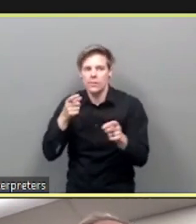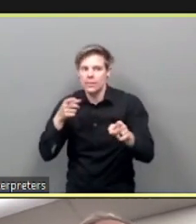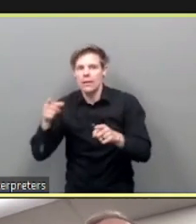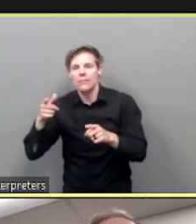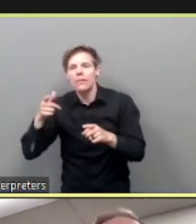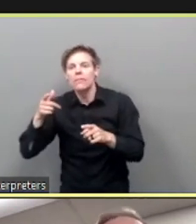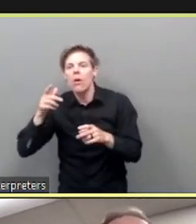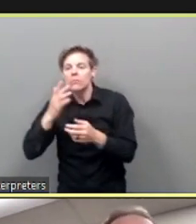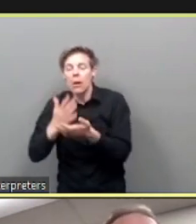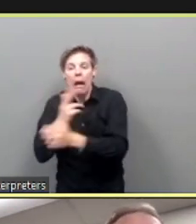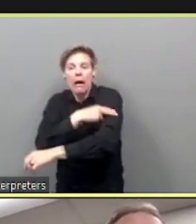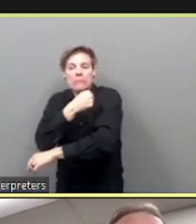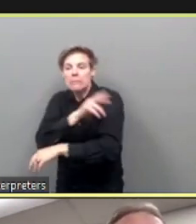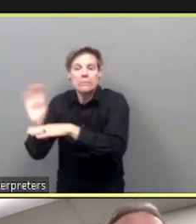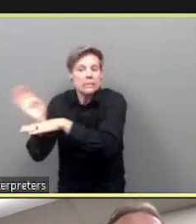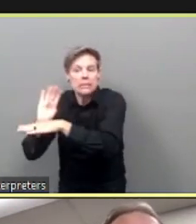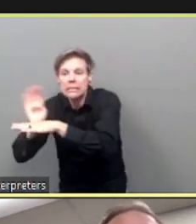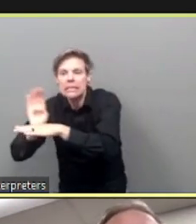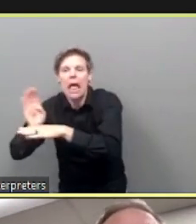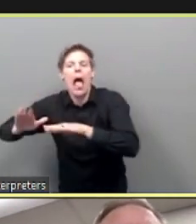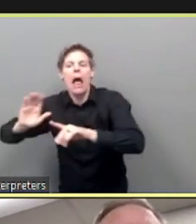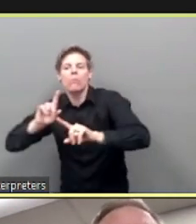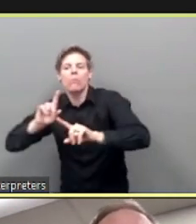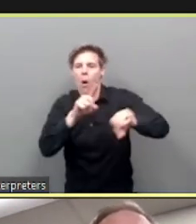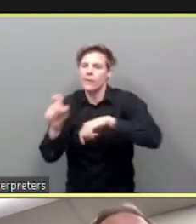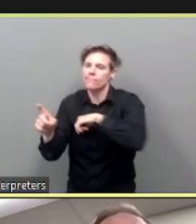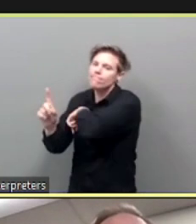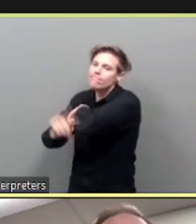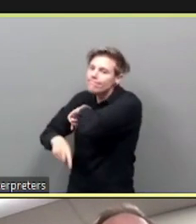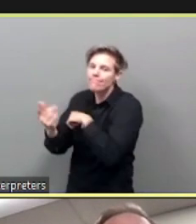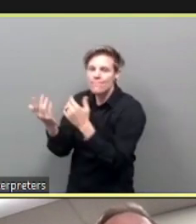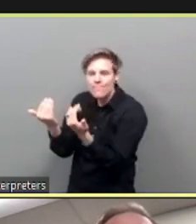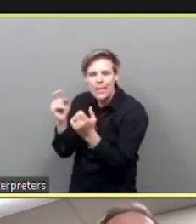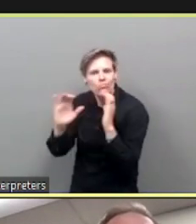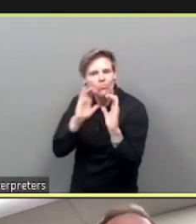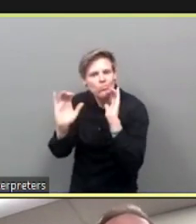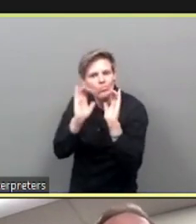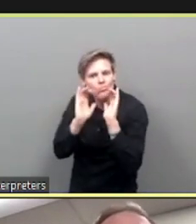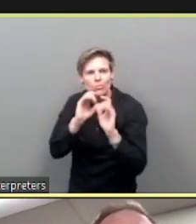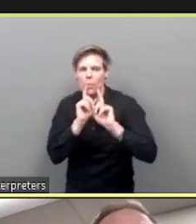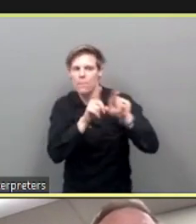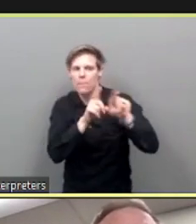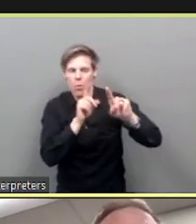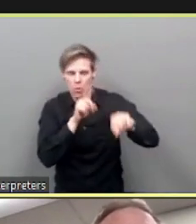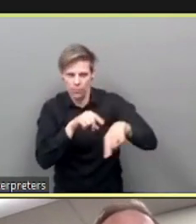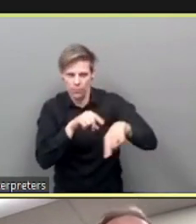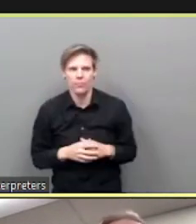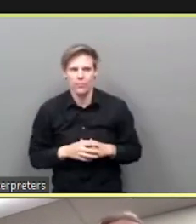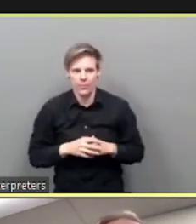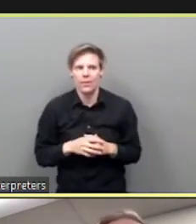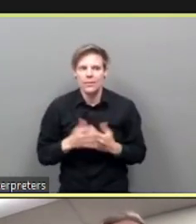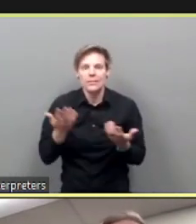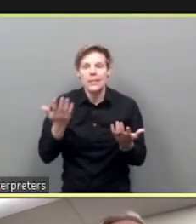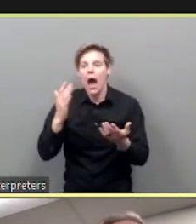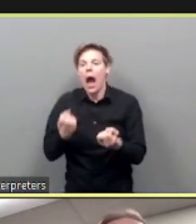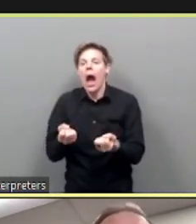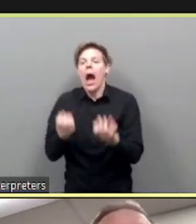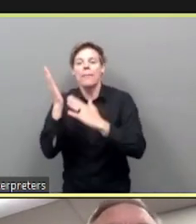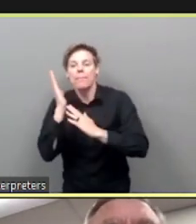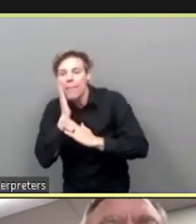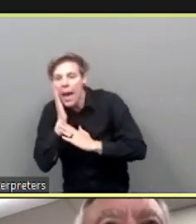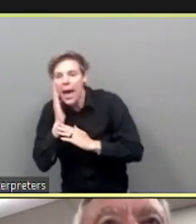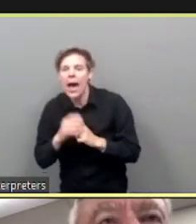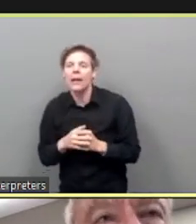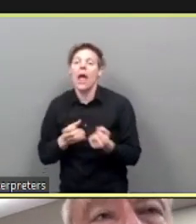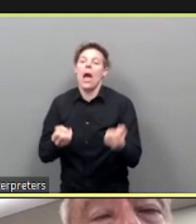are freestanding facilities that don't really have a lot of inpatient hospital beds. They're not what we would think of as a